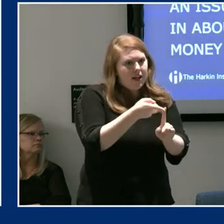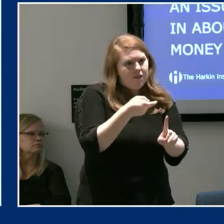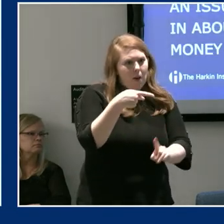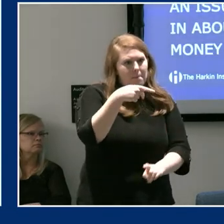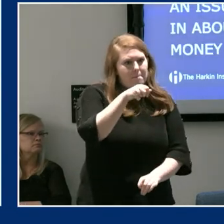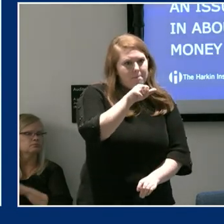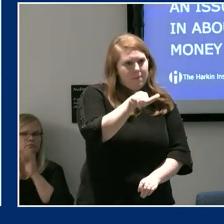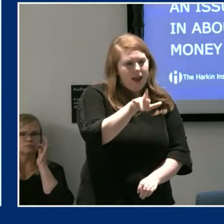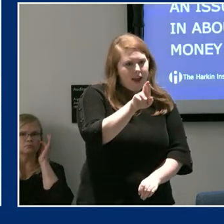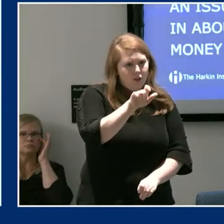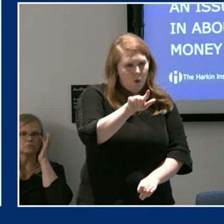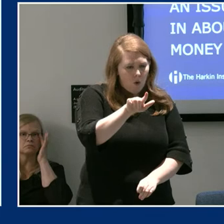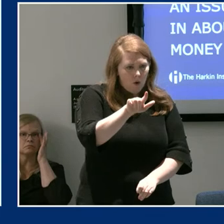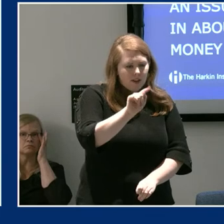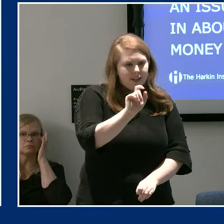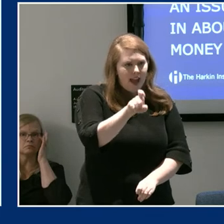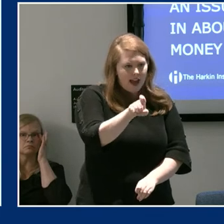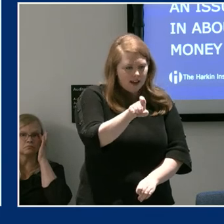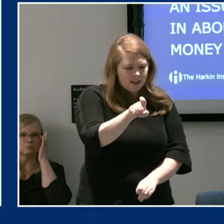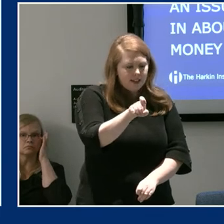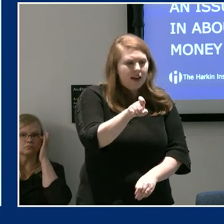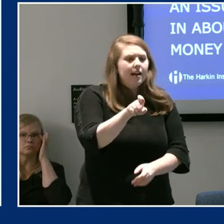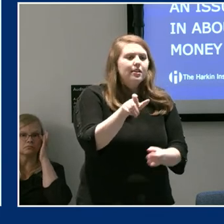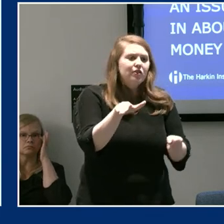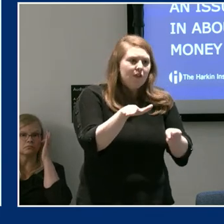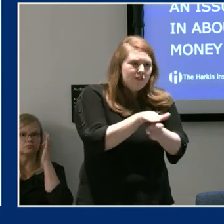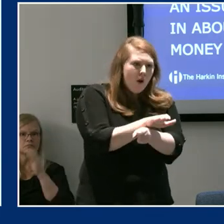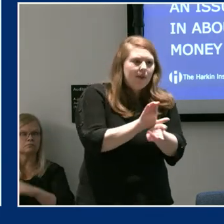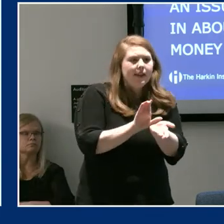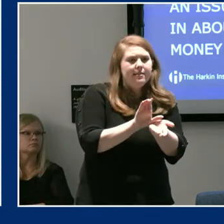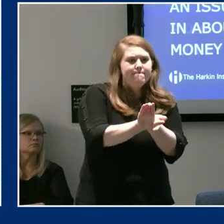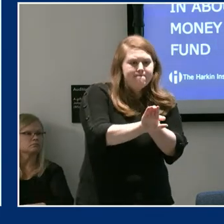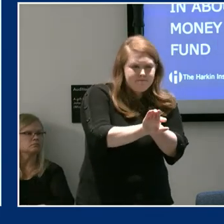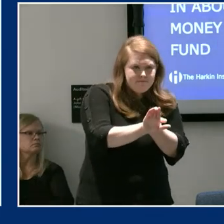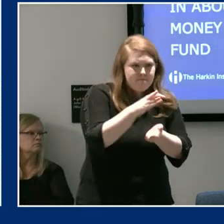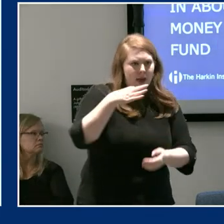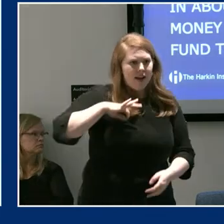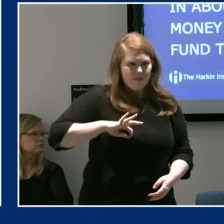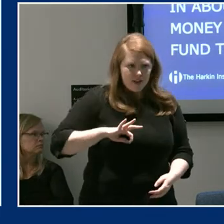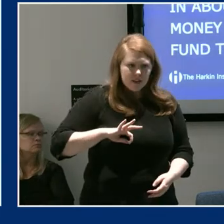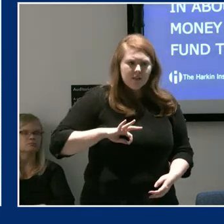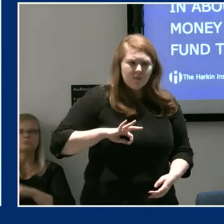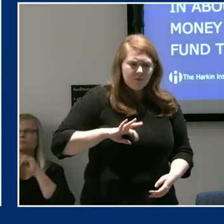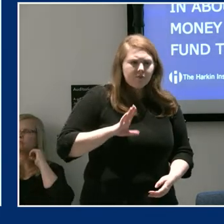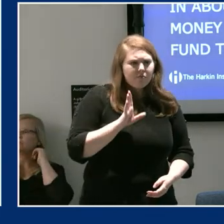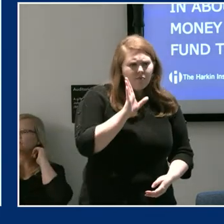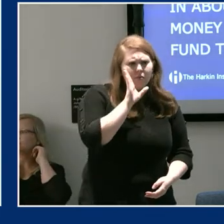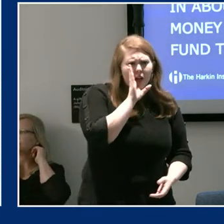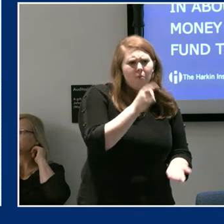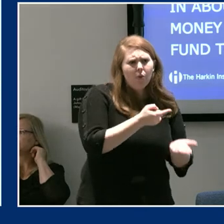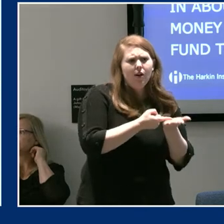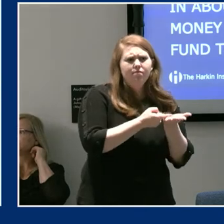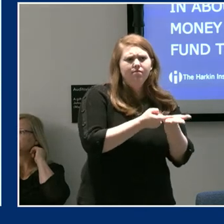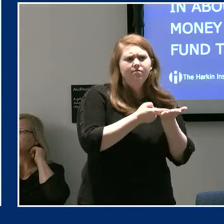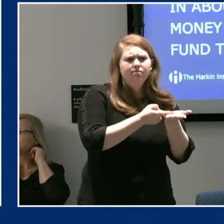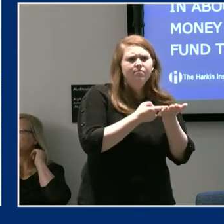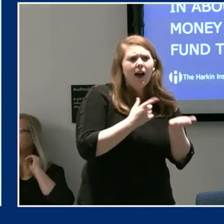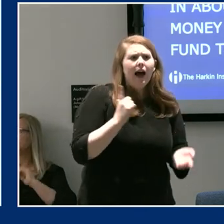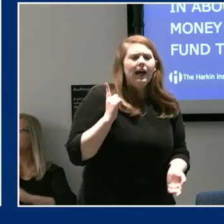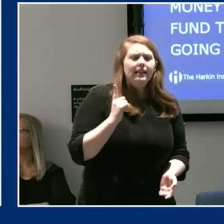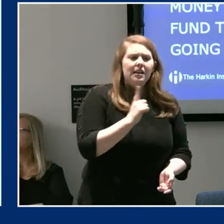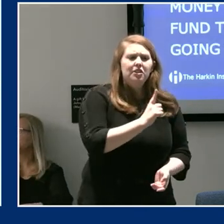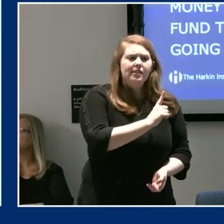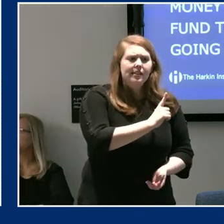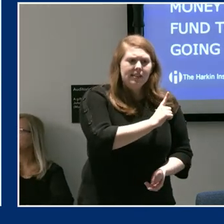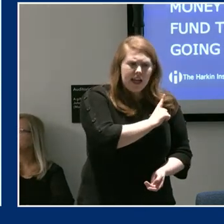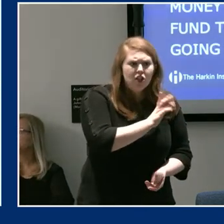trust fund to fully fund benefits. And I think we're going to talk in a few minutes about legislation